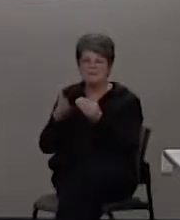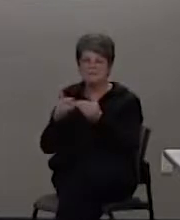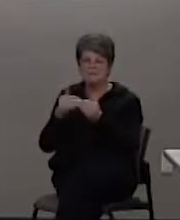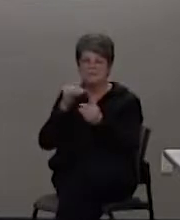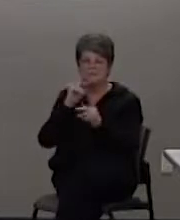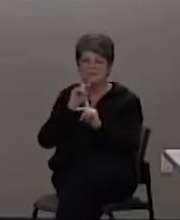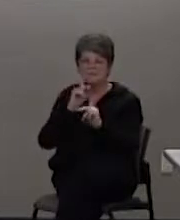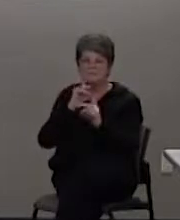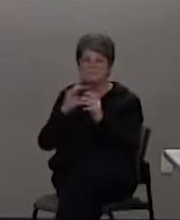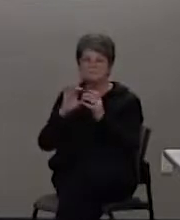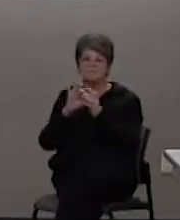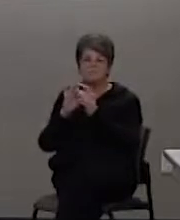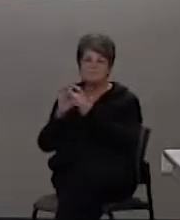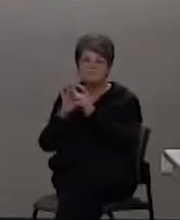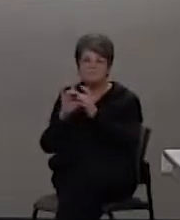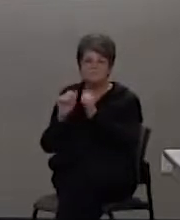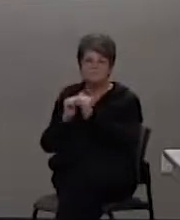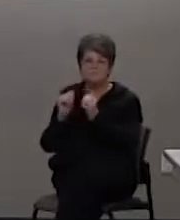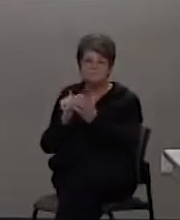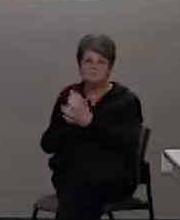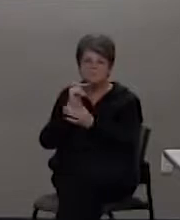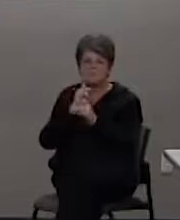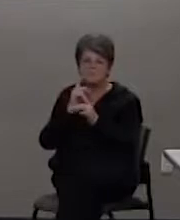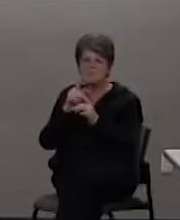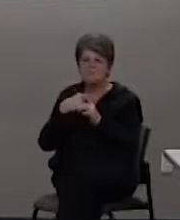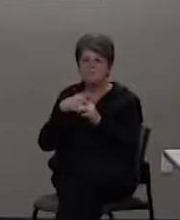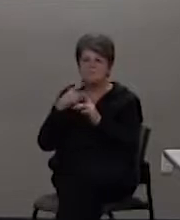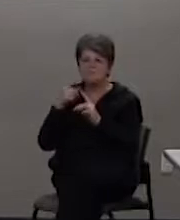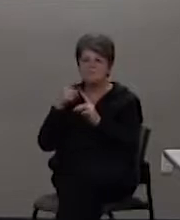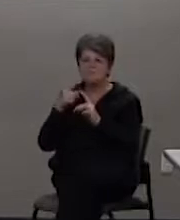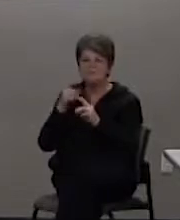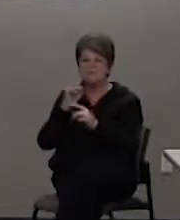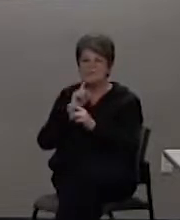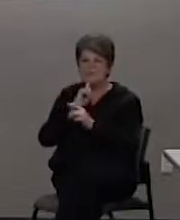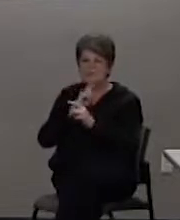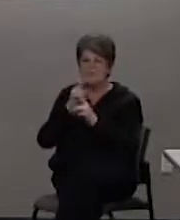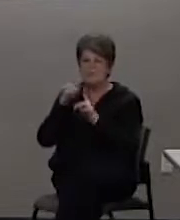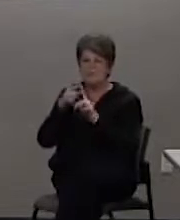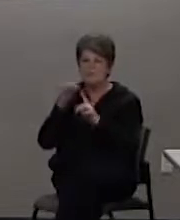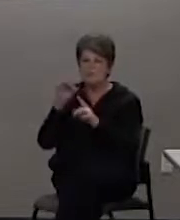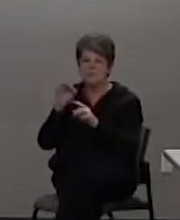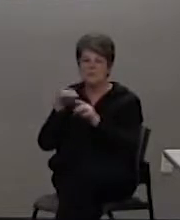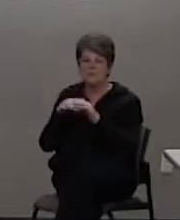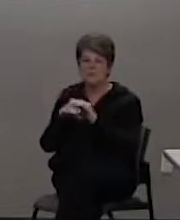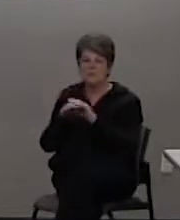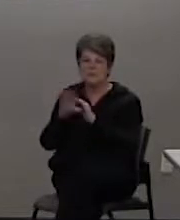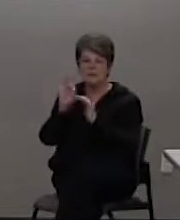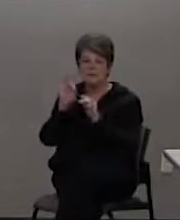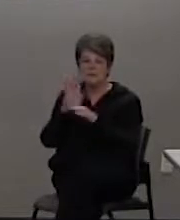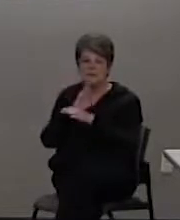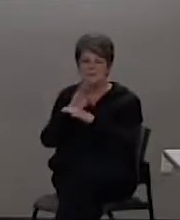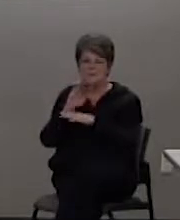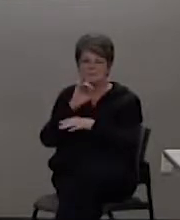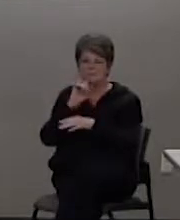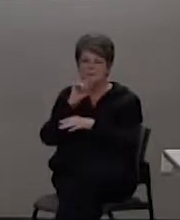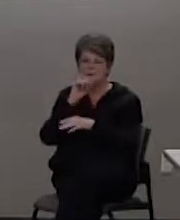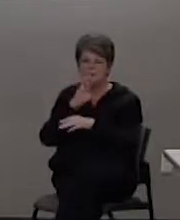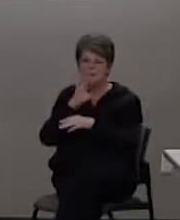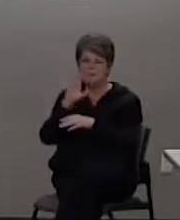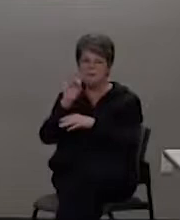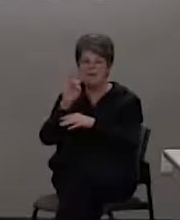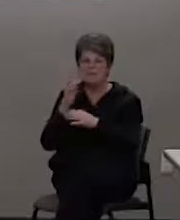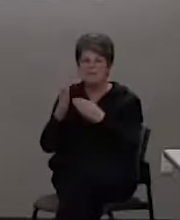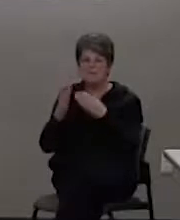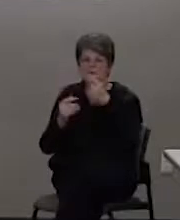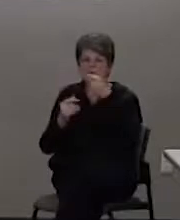the businesses that are there with the new business that come in to create a single point of access. You shouldn't, if you have eight businesses, it shouldn't be eight websites. It should be